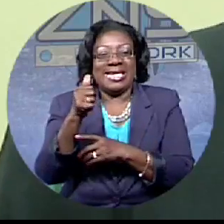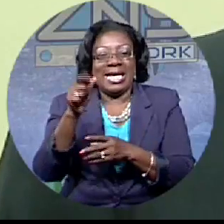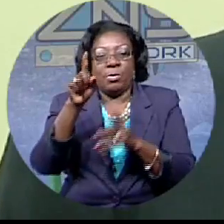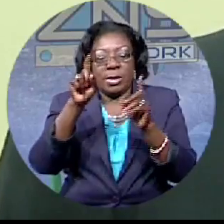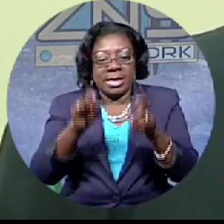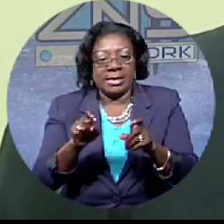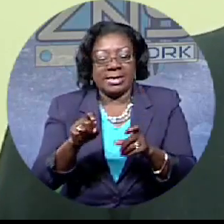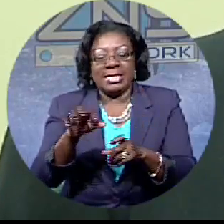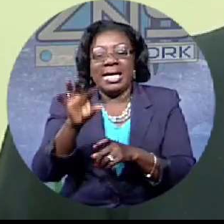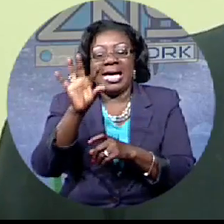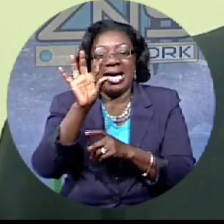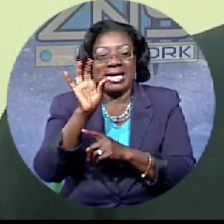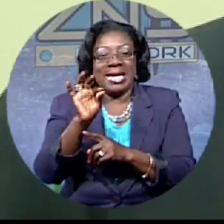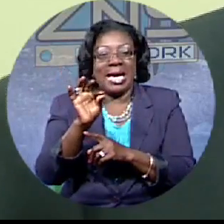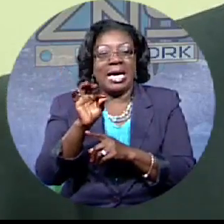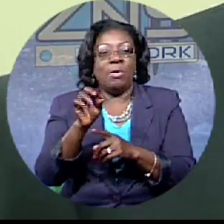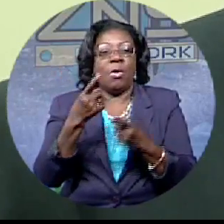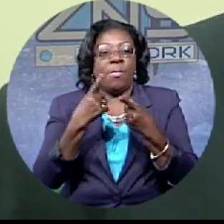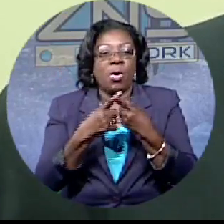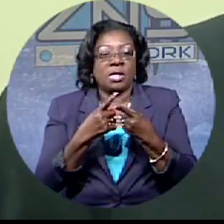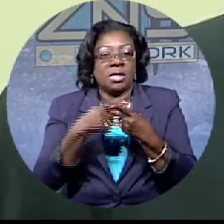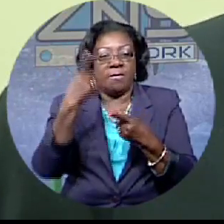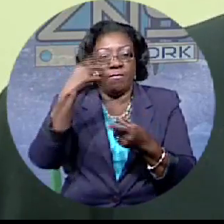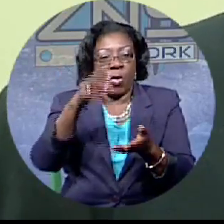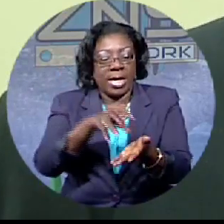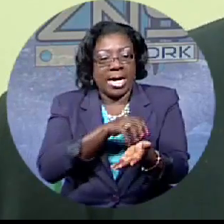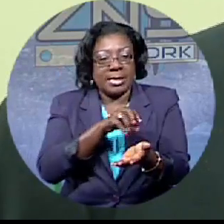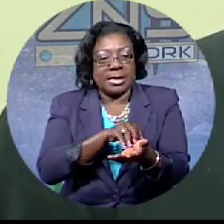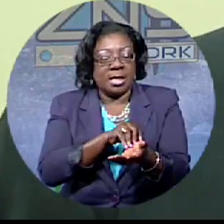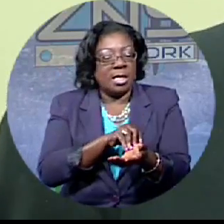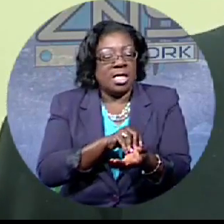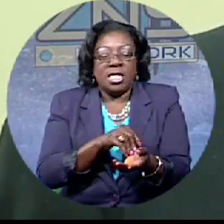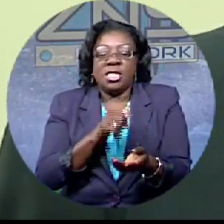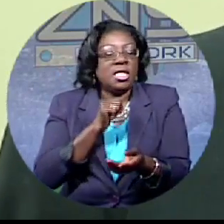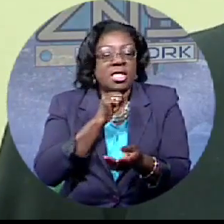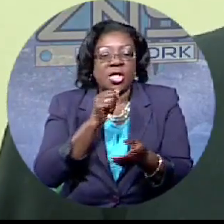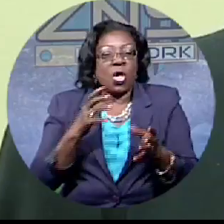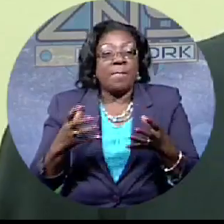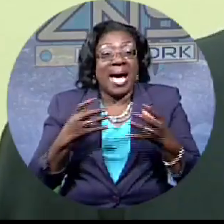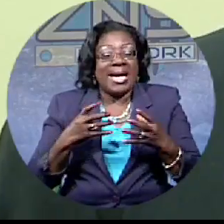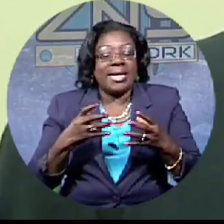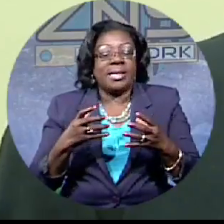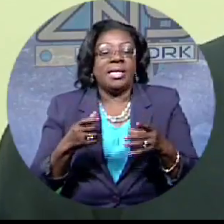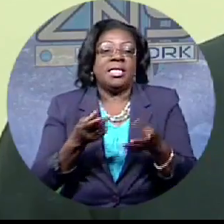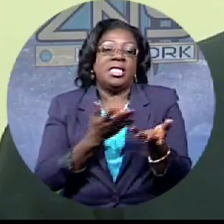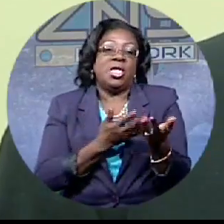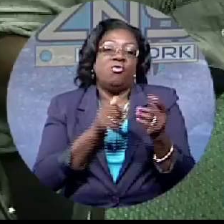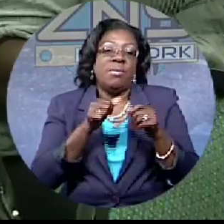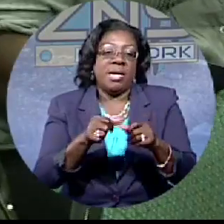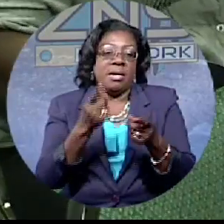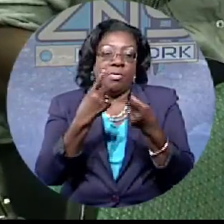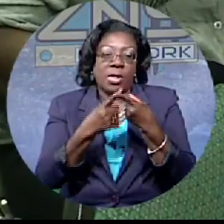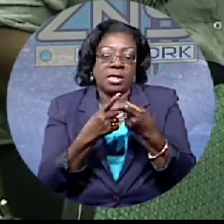back positive to be cancerous. But I did not panic. I remained positive and I decided to